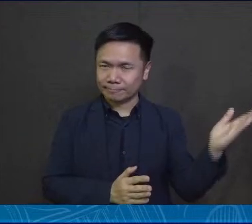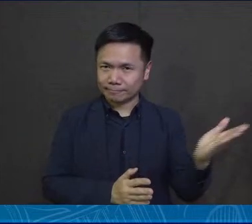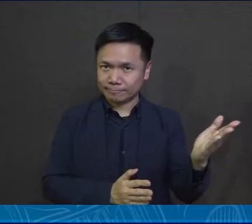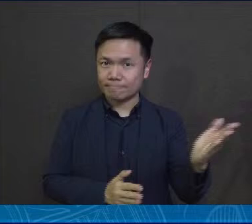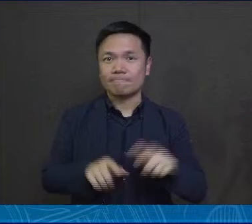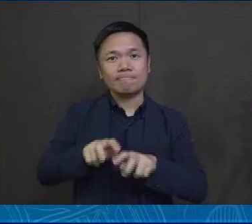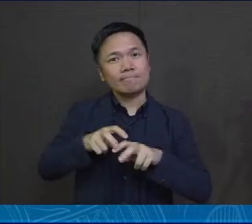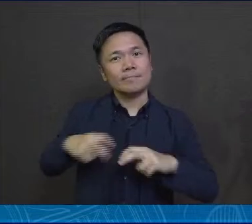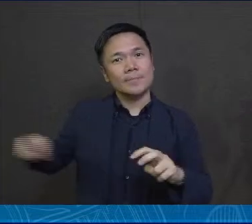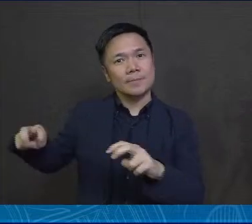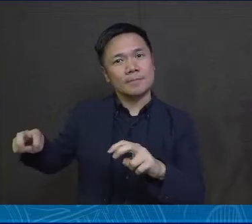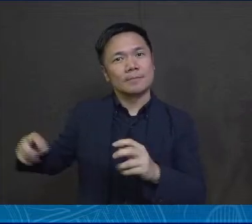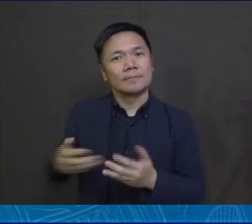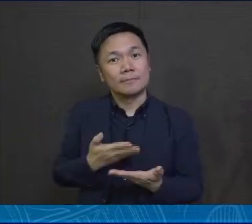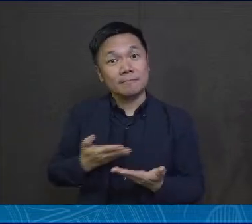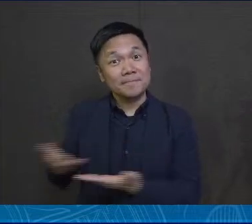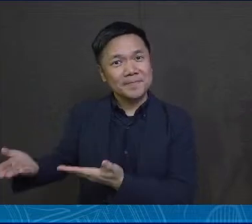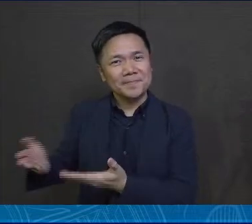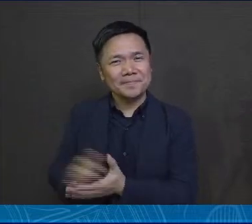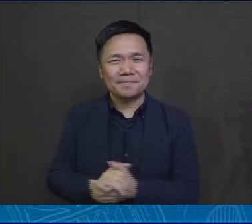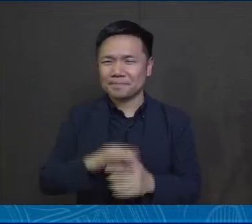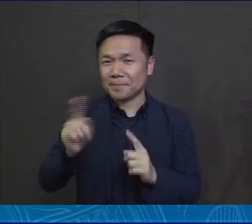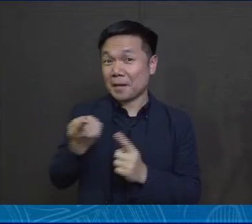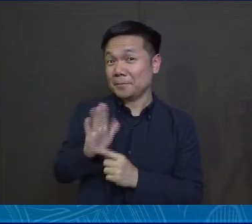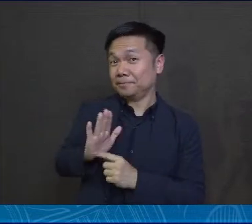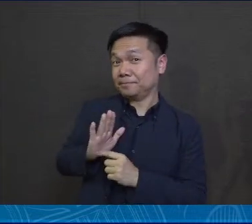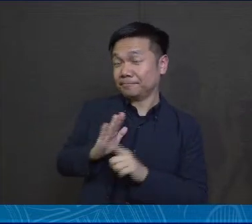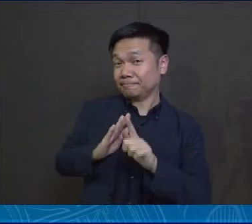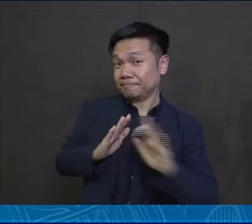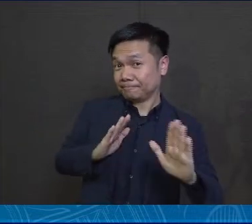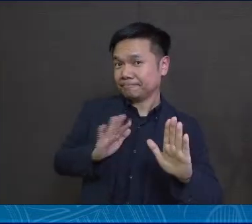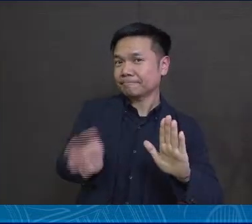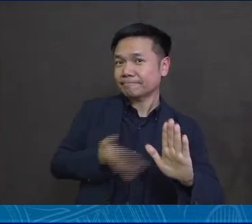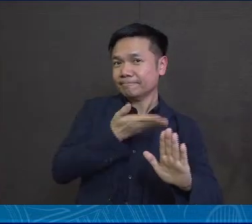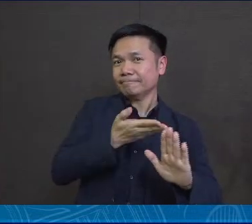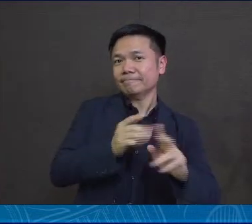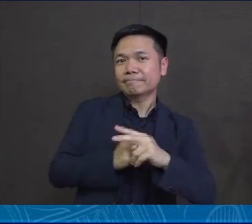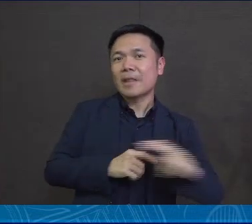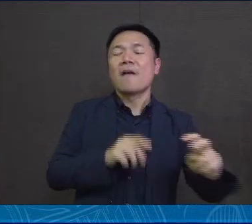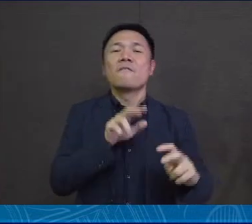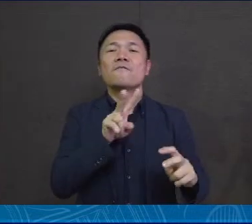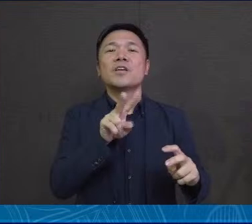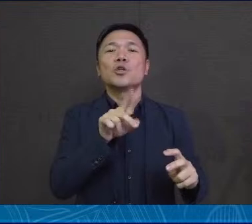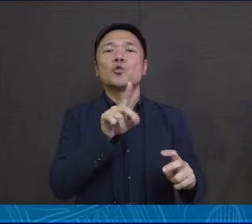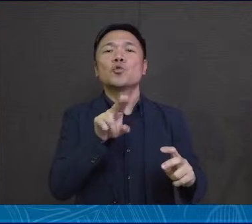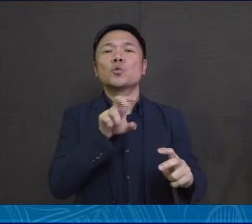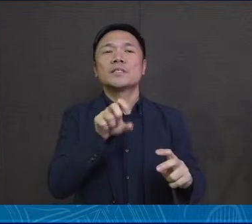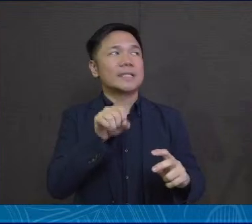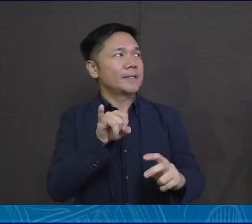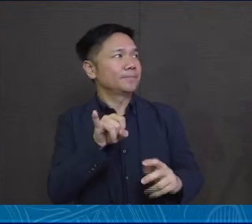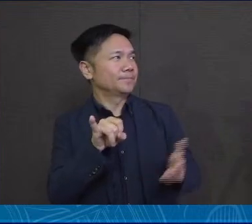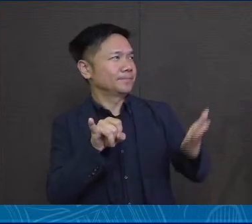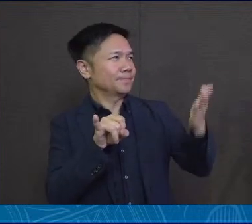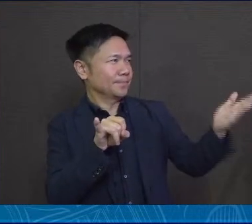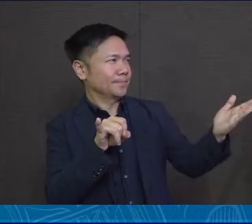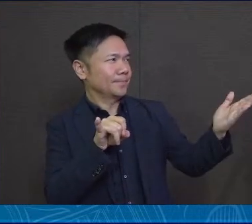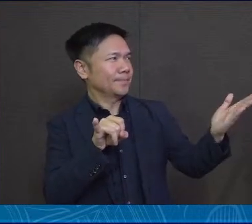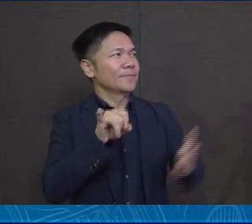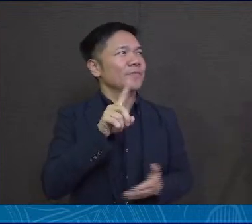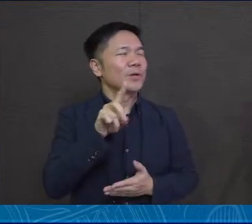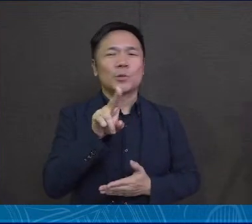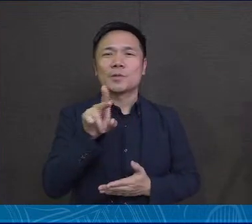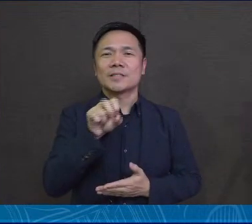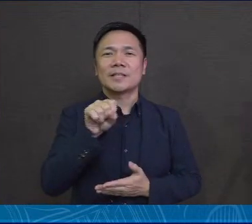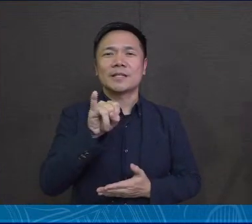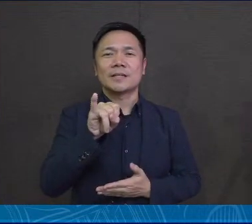the panelists. First on my left is Ms. Vidushi Yana. Vidushi Yana